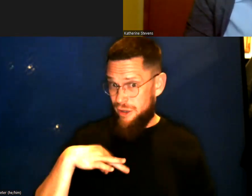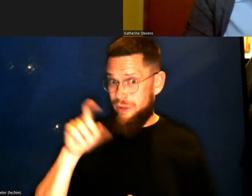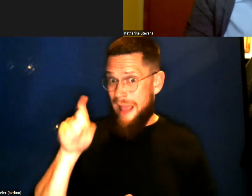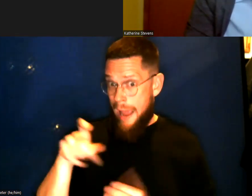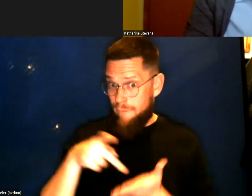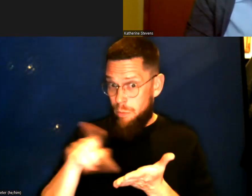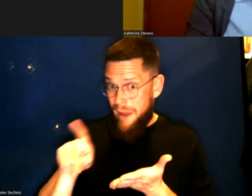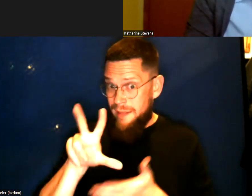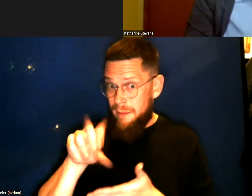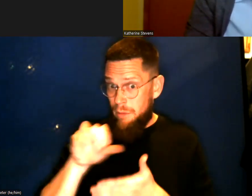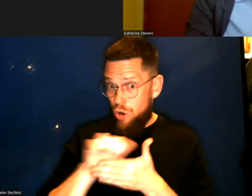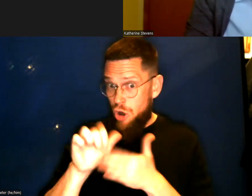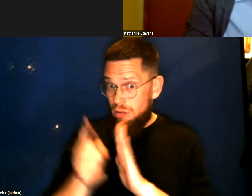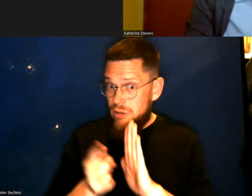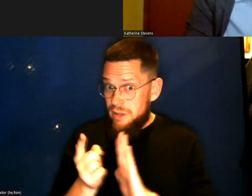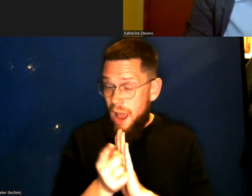or is that just something,